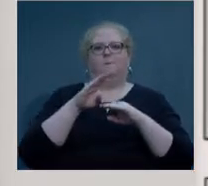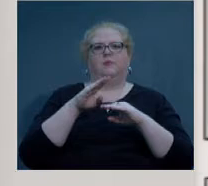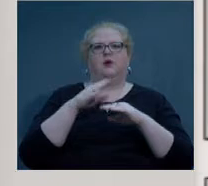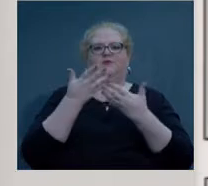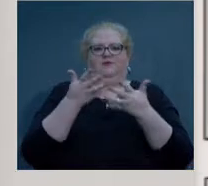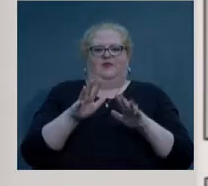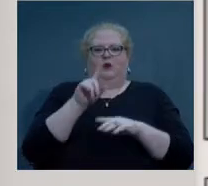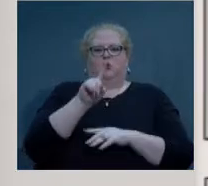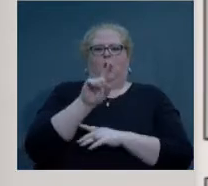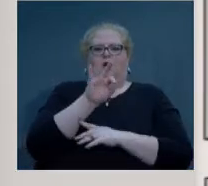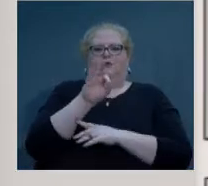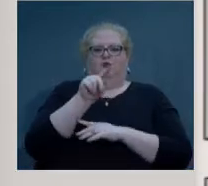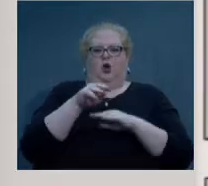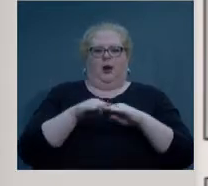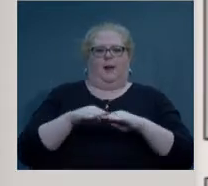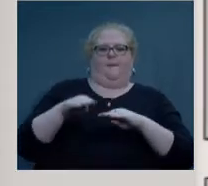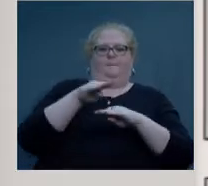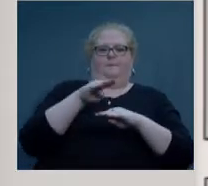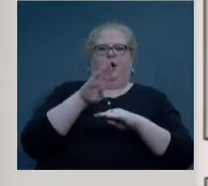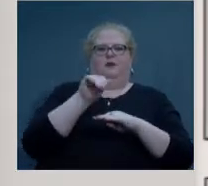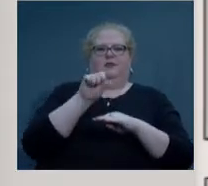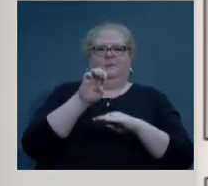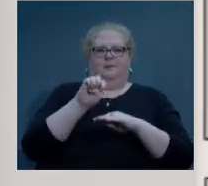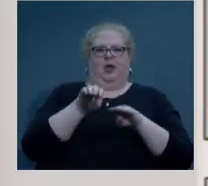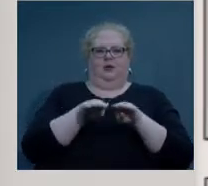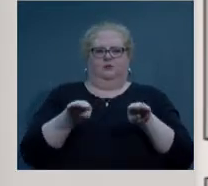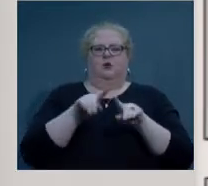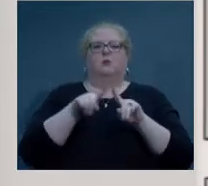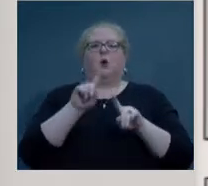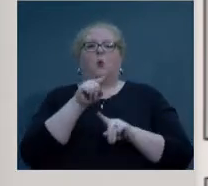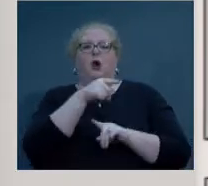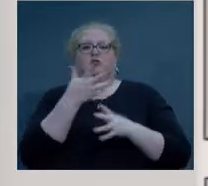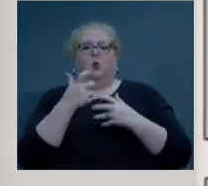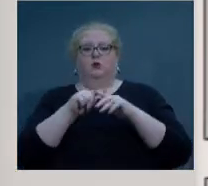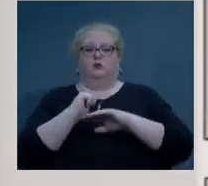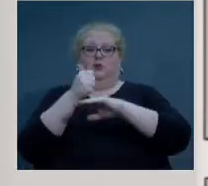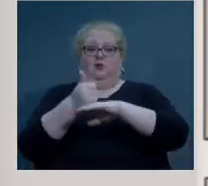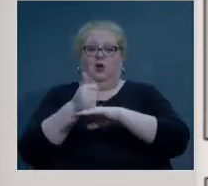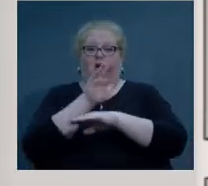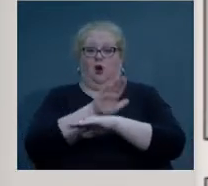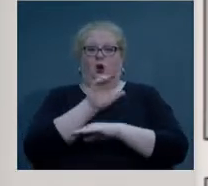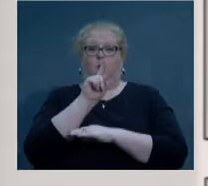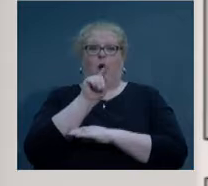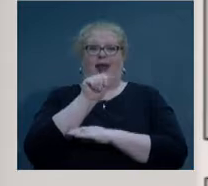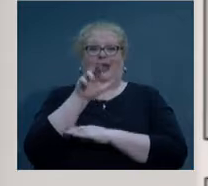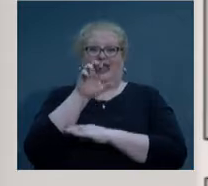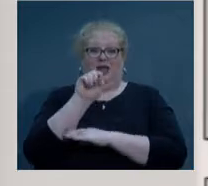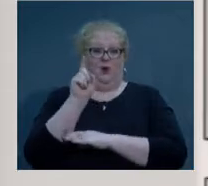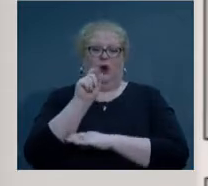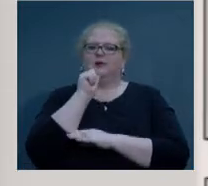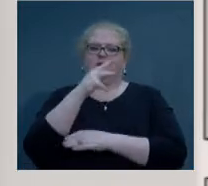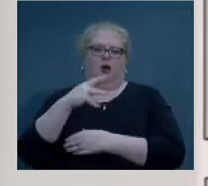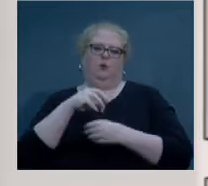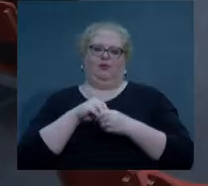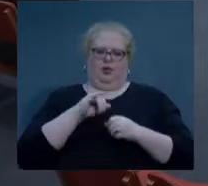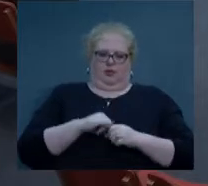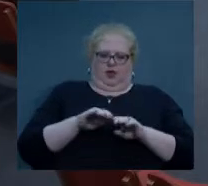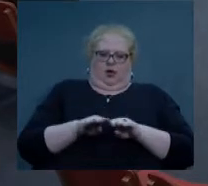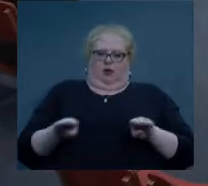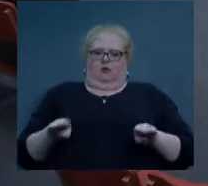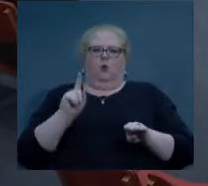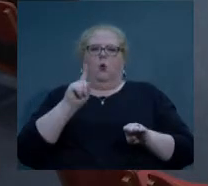However, Ms. Richardson's tract, the 1-acre tract where she's looking to place her home, is not within that